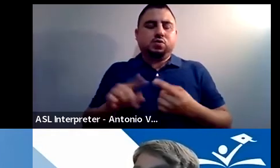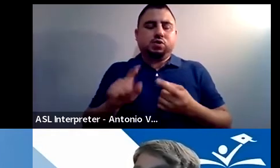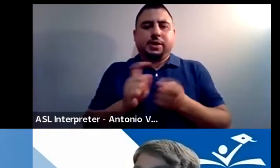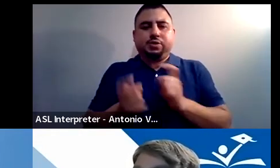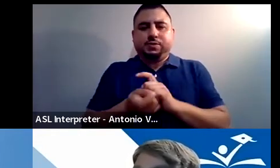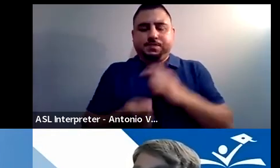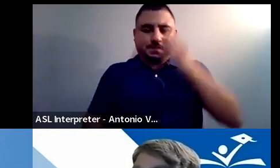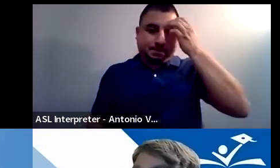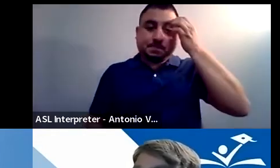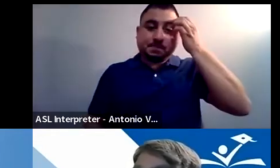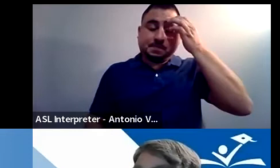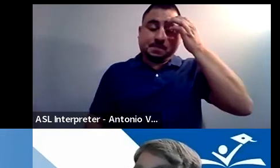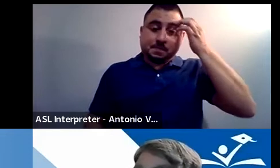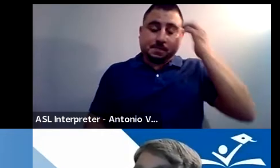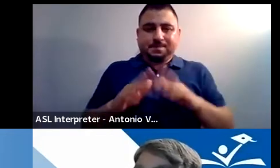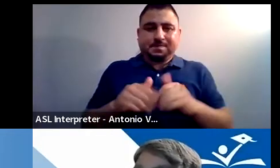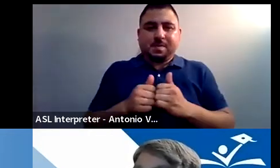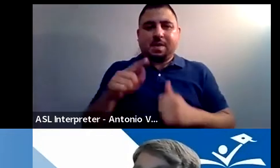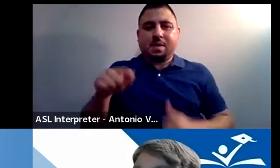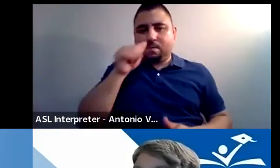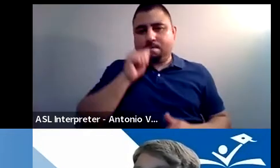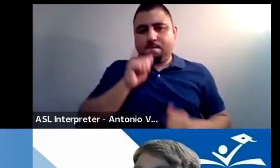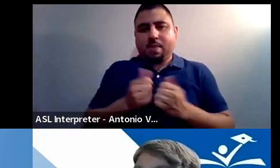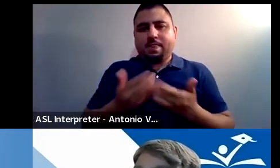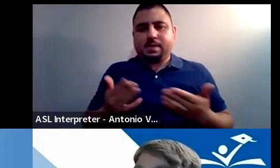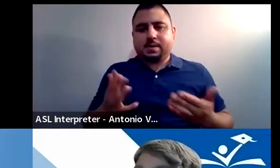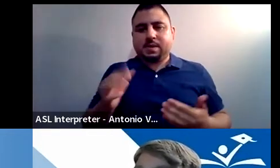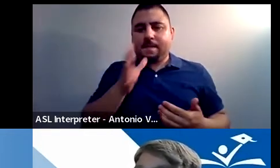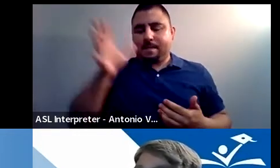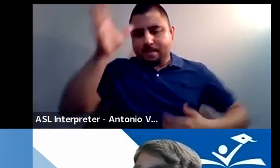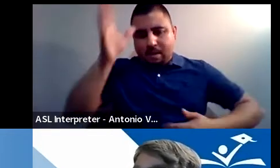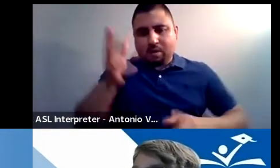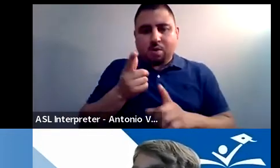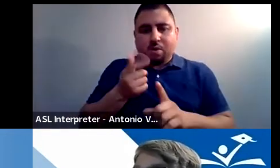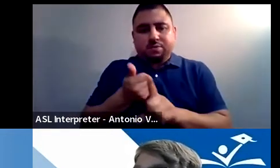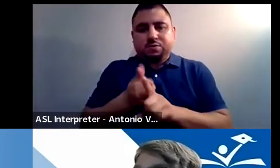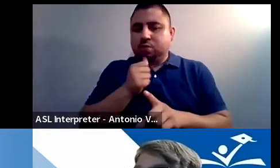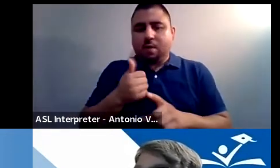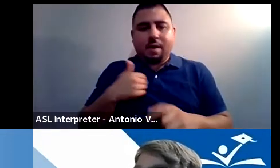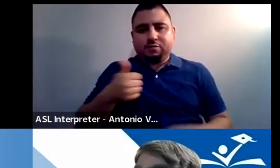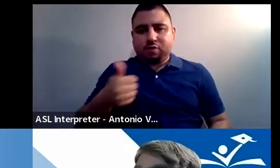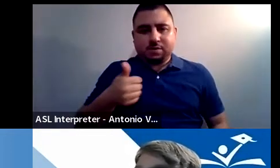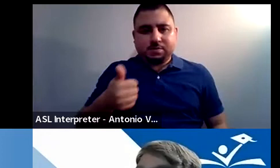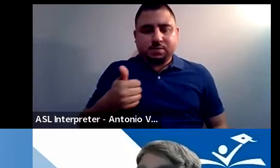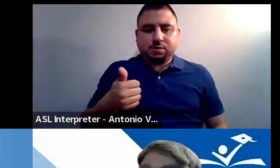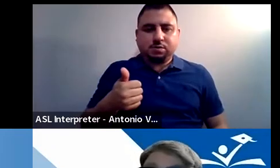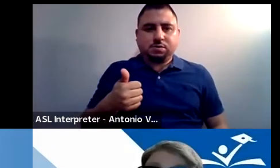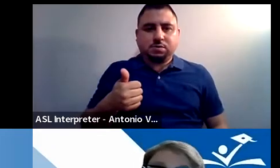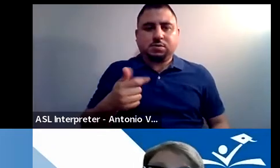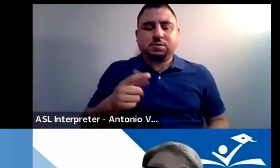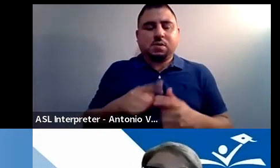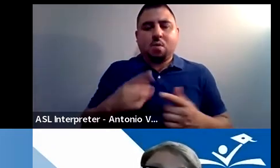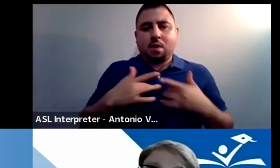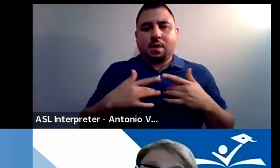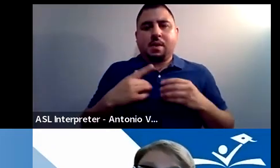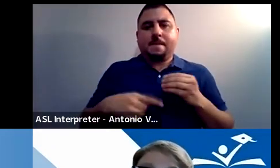changes and how they would cope with things. And the parents who do not have transportation and then have to worry